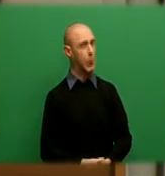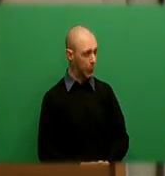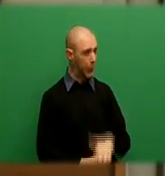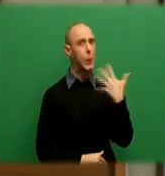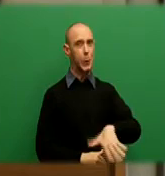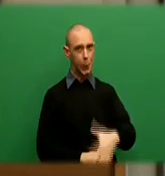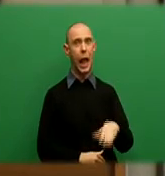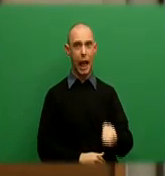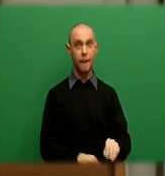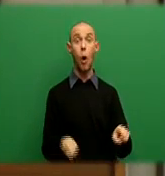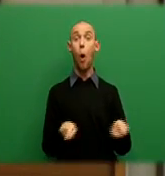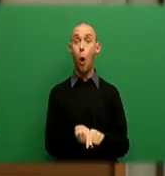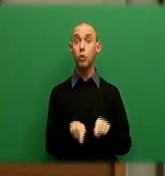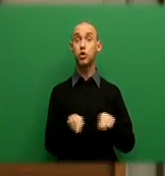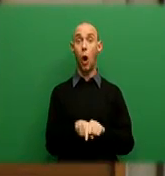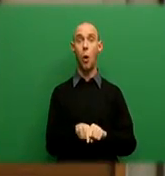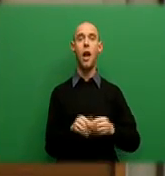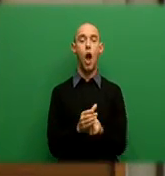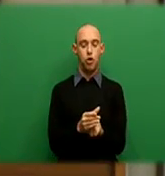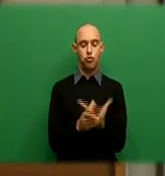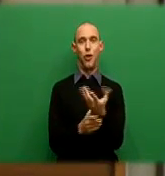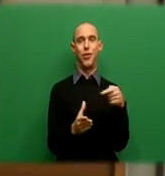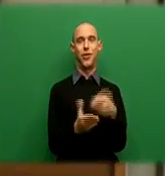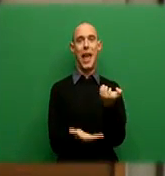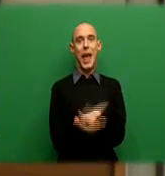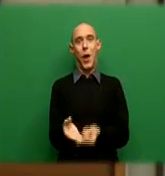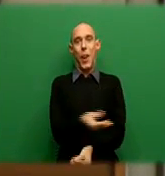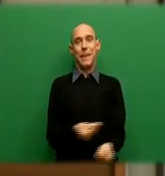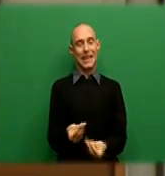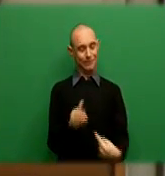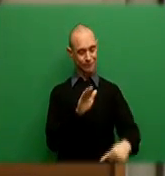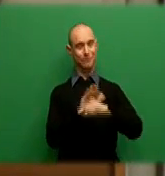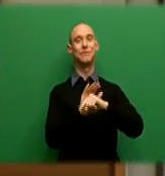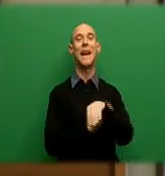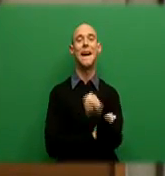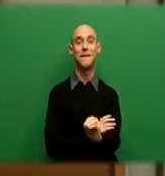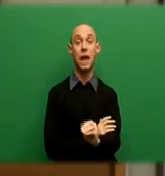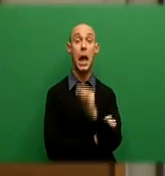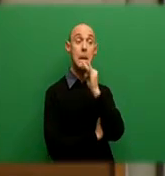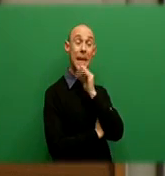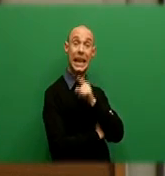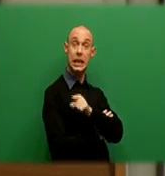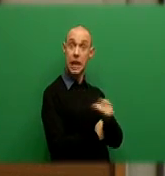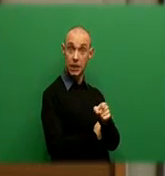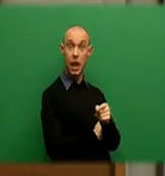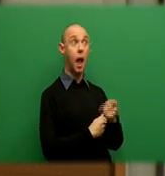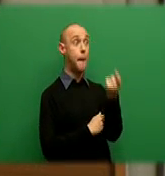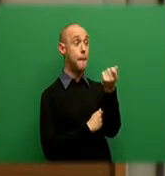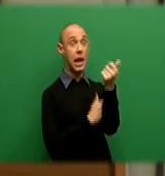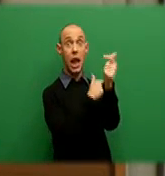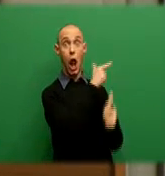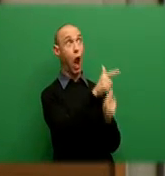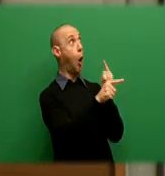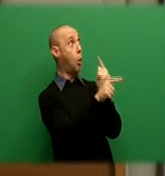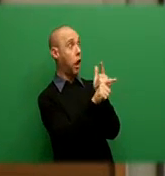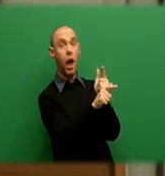price growth. Furthermore, credit extension to households by the banking sector remains subdued, in